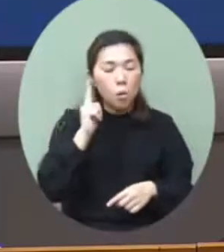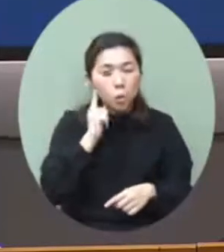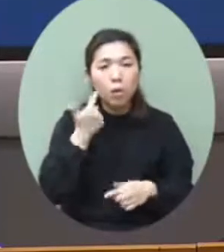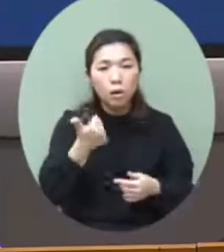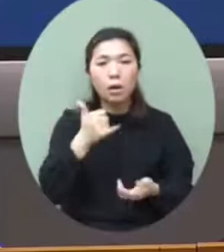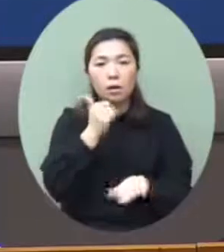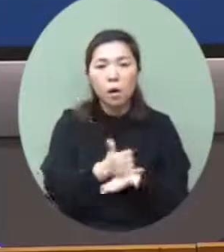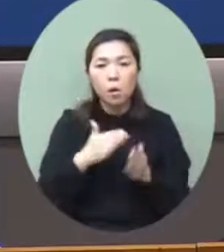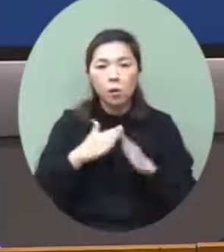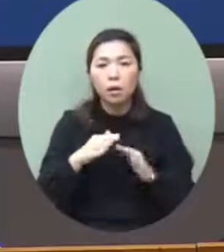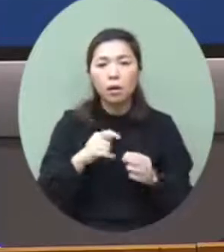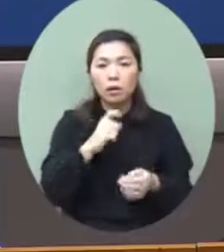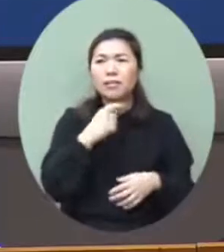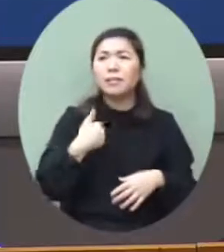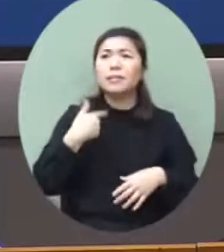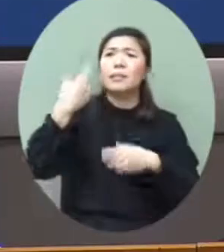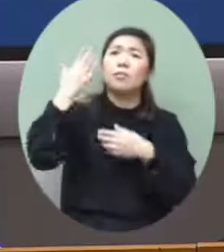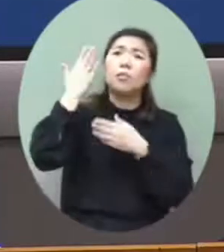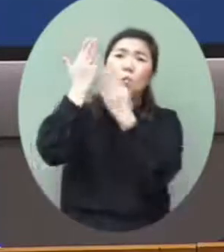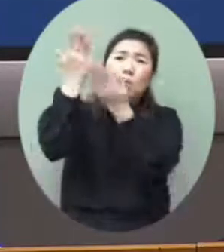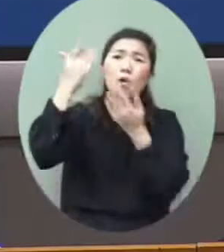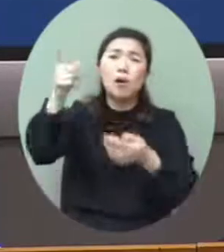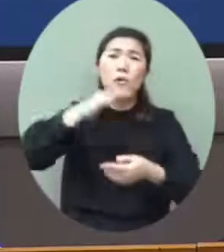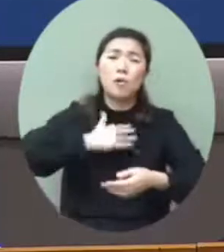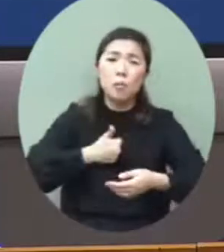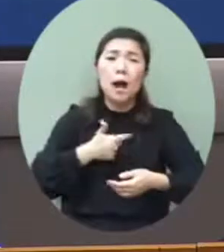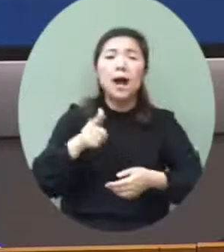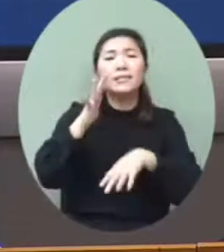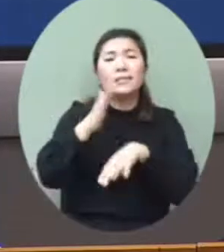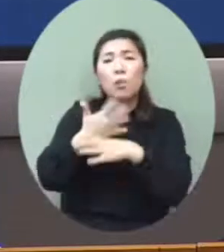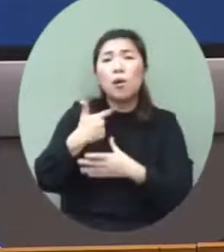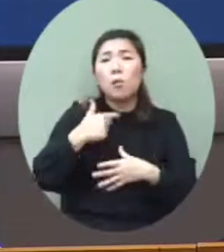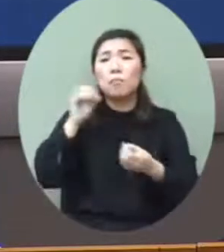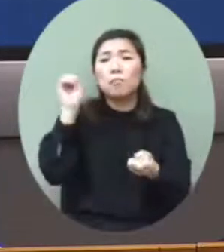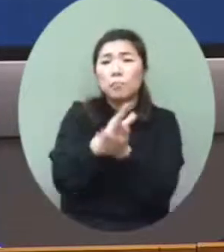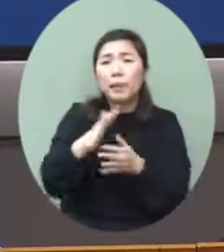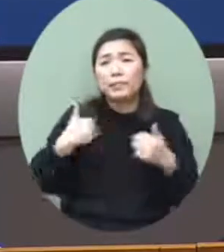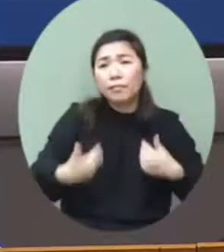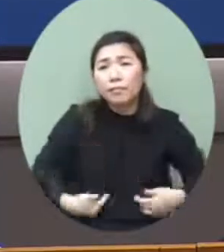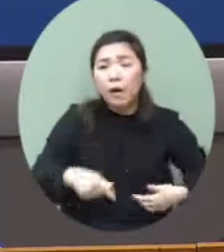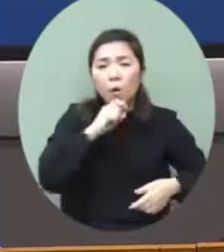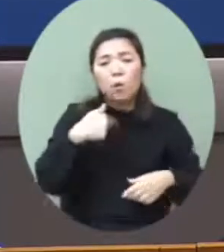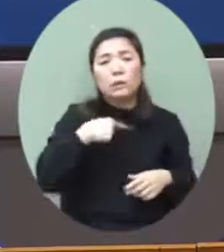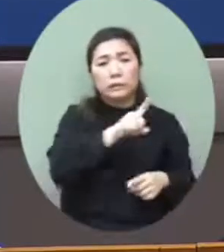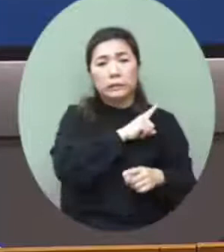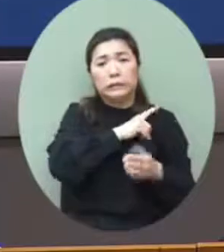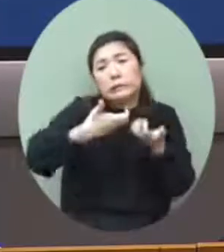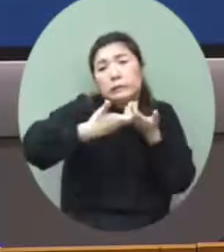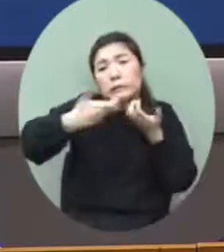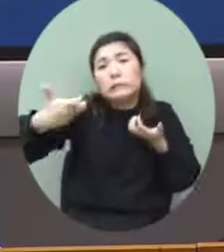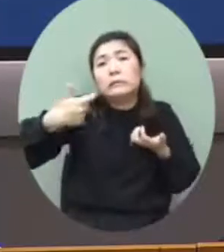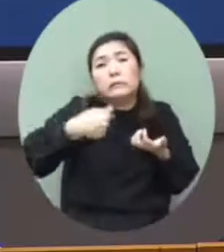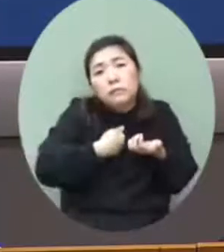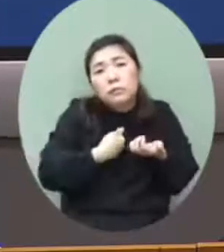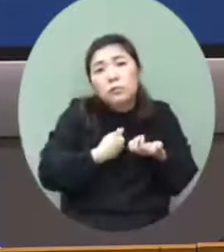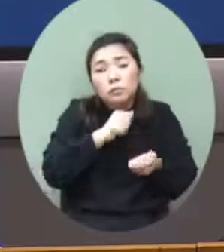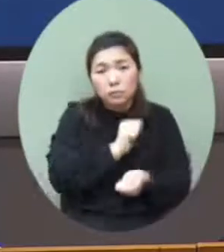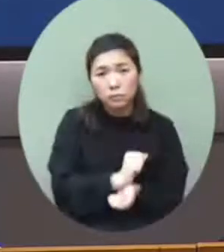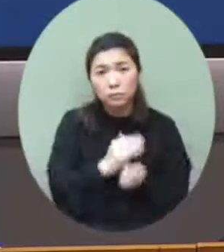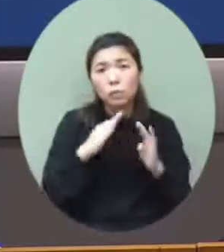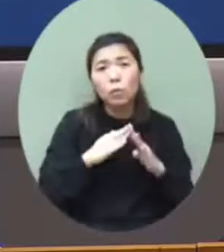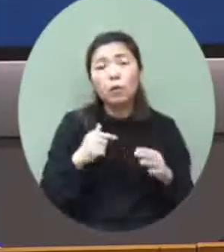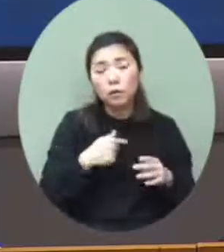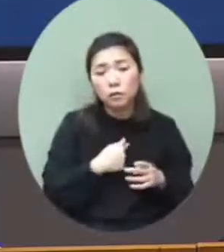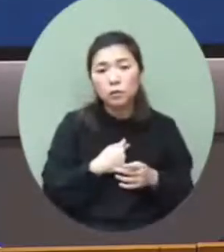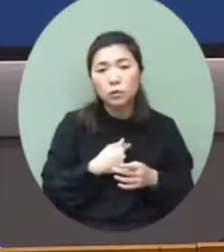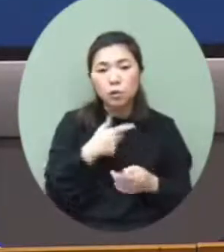Sometimes the proof was useful, for instance, for to secure exemptions from